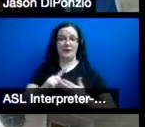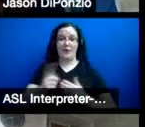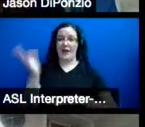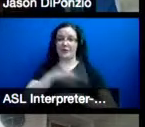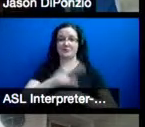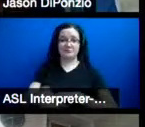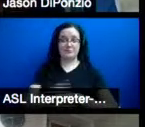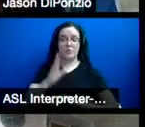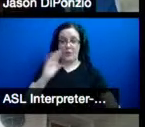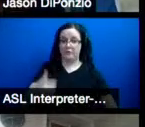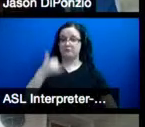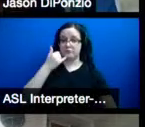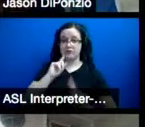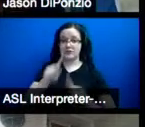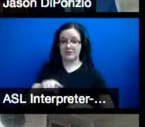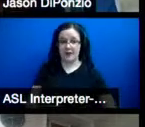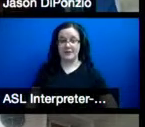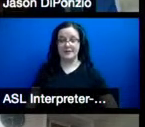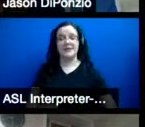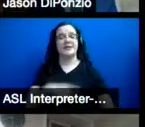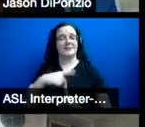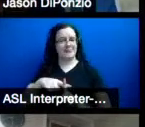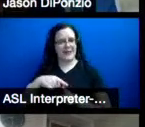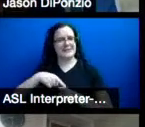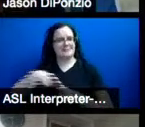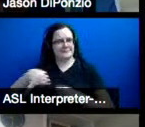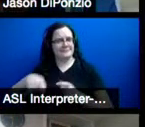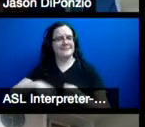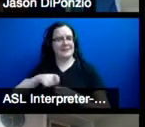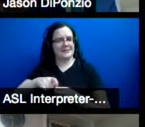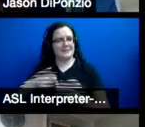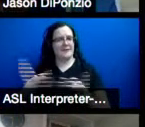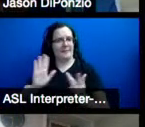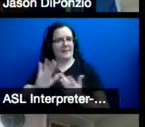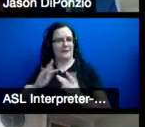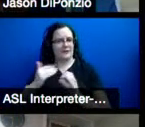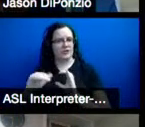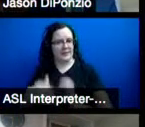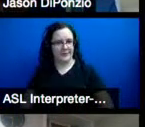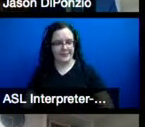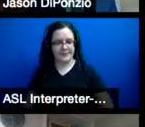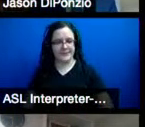previously, as well as the dedicated public outreach email.